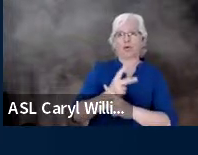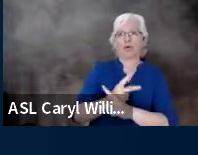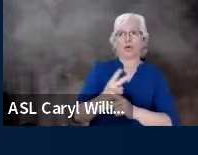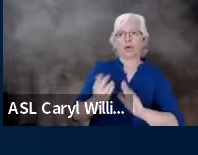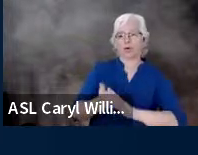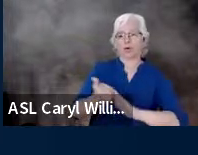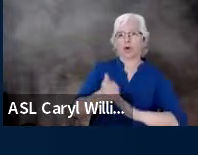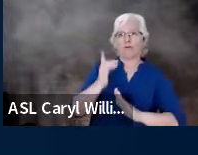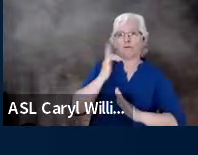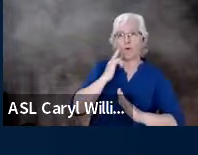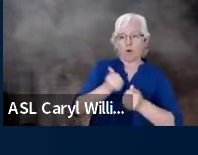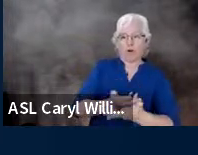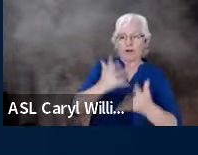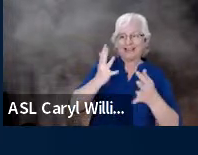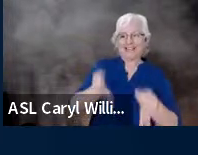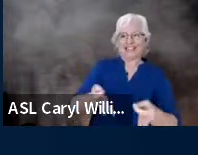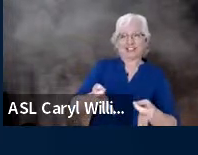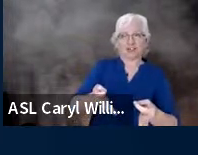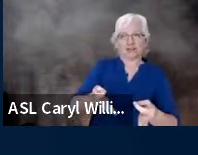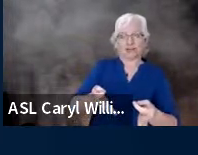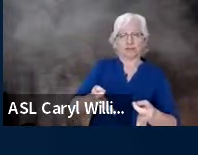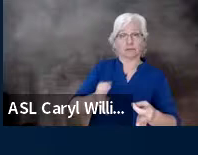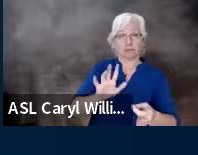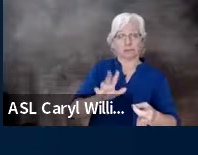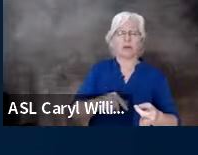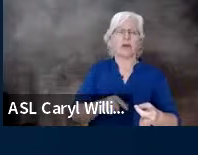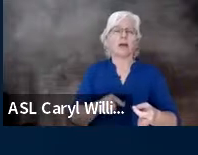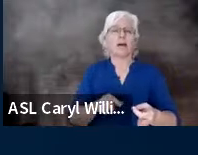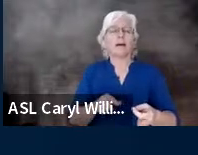And so in the vast majority of,